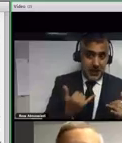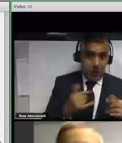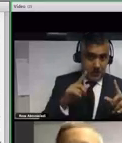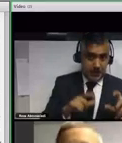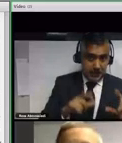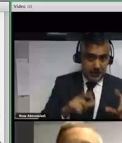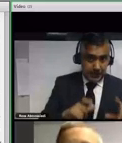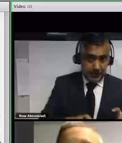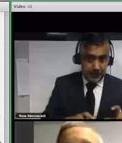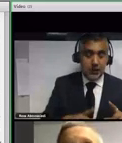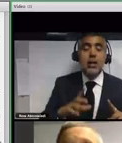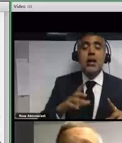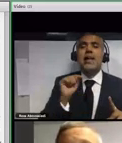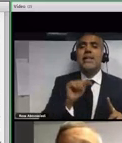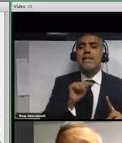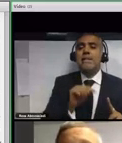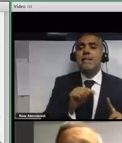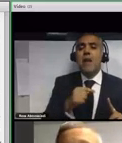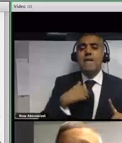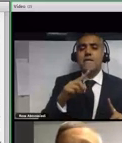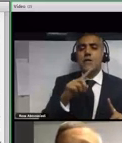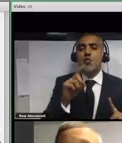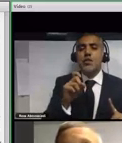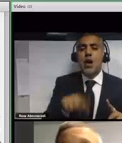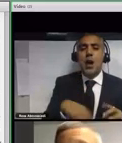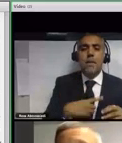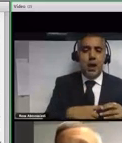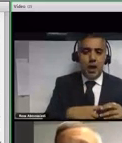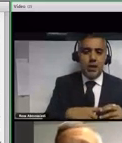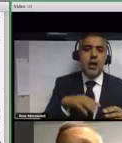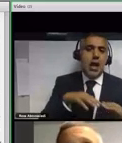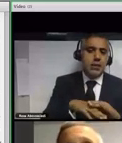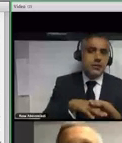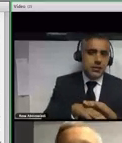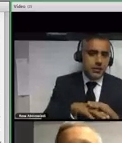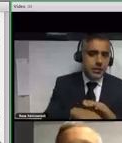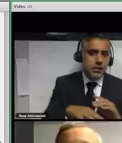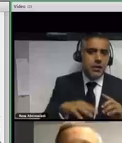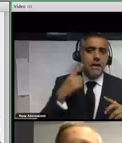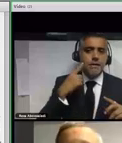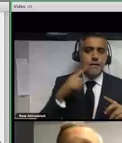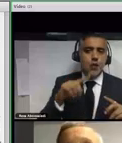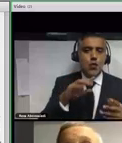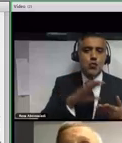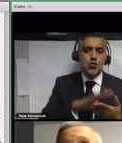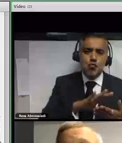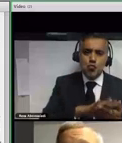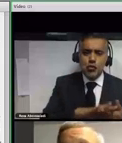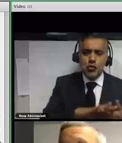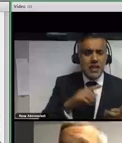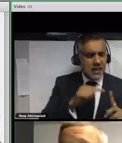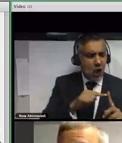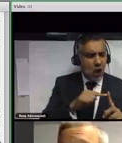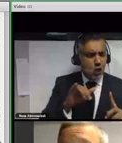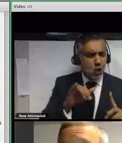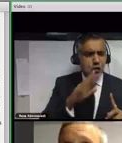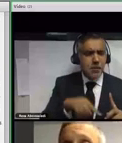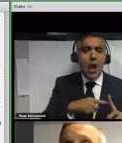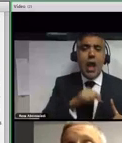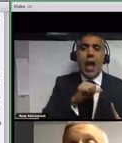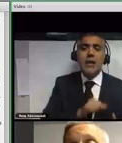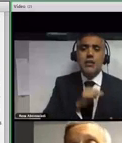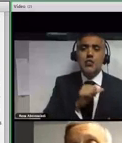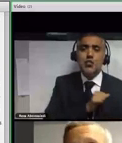it's asking questions about the inclusivity and accessibility of the school. It also asks questions about